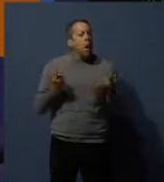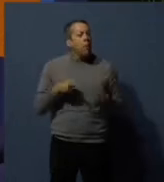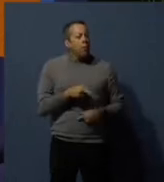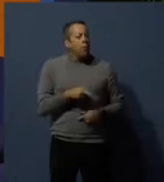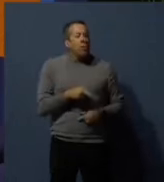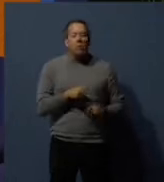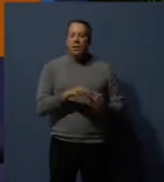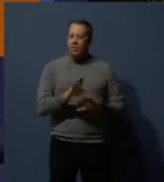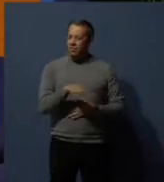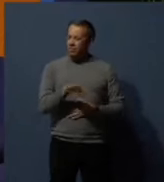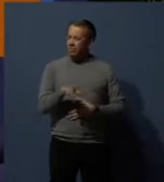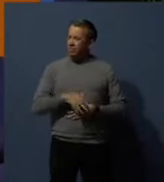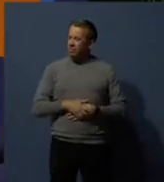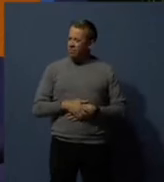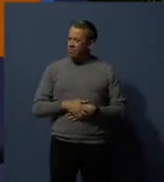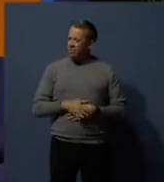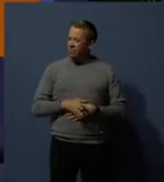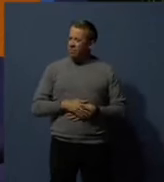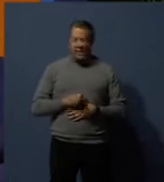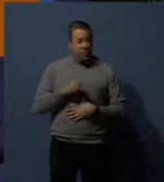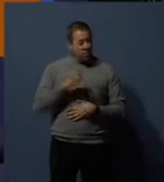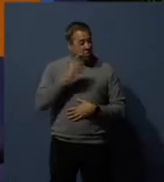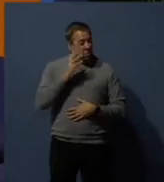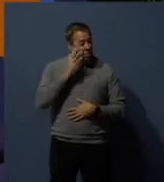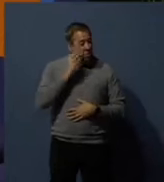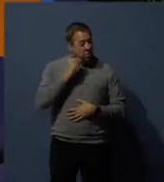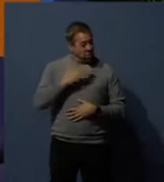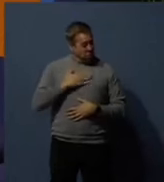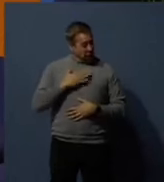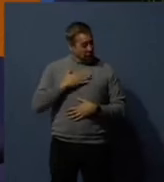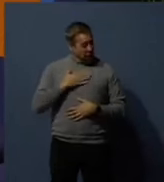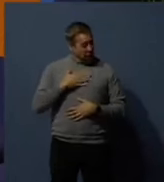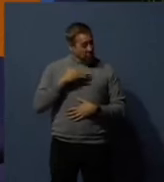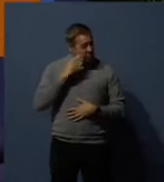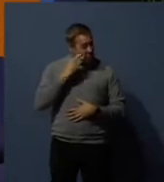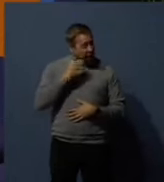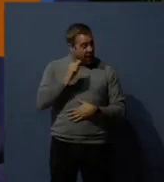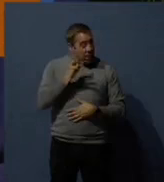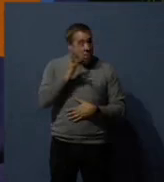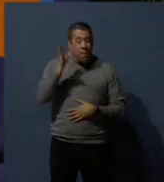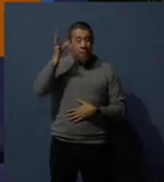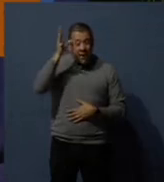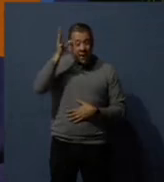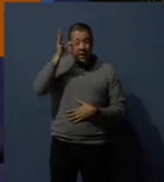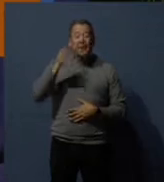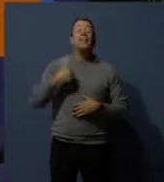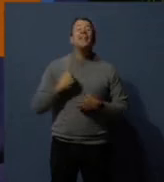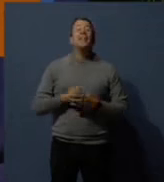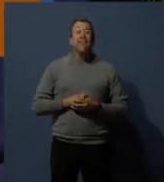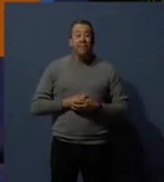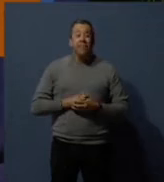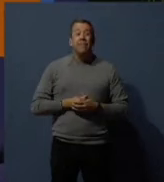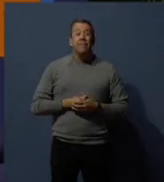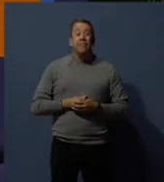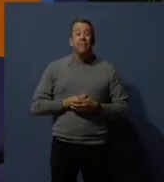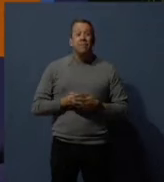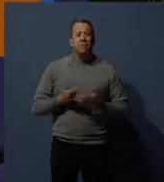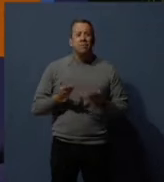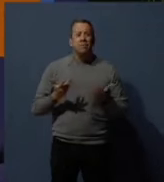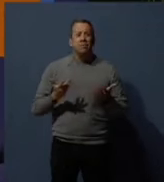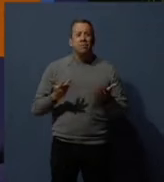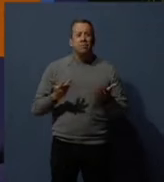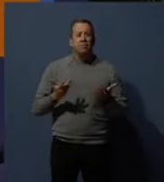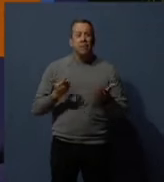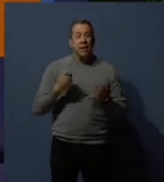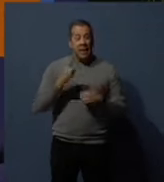put yourself in a position of us as parents, and you completely understand why we recognize that we couldn't stay at that